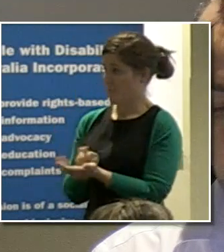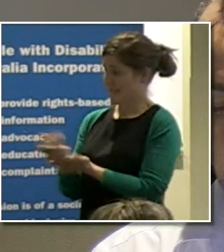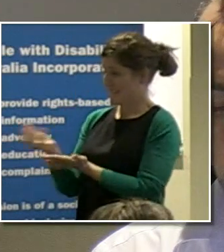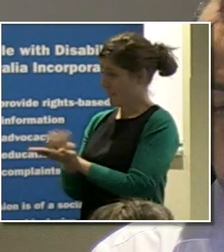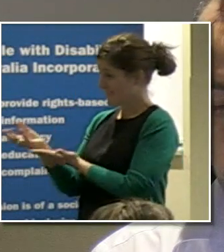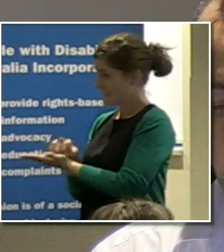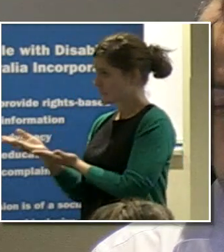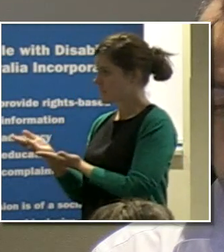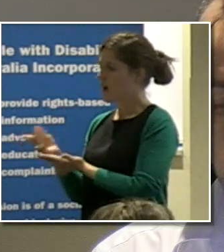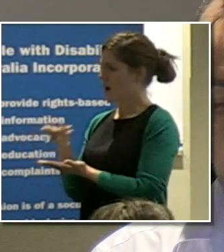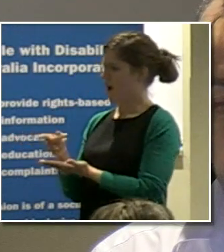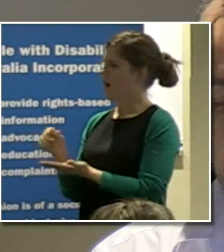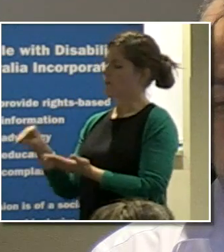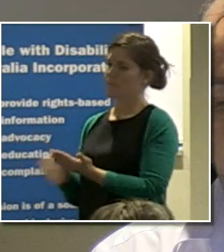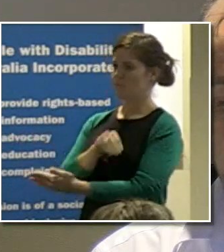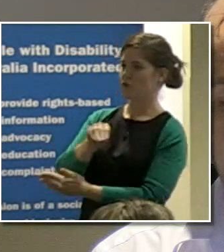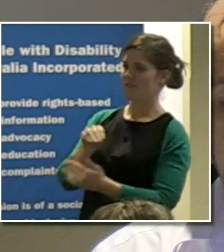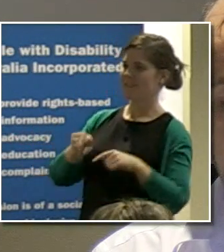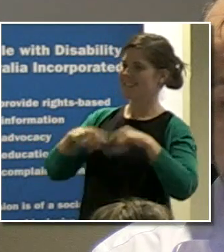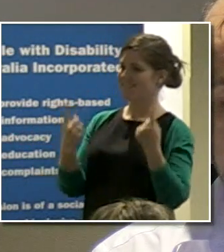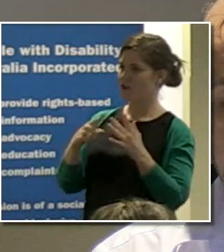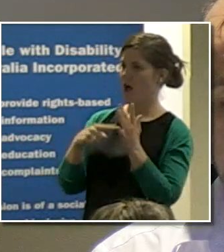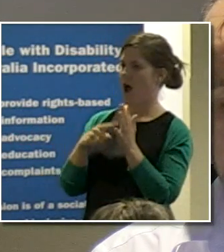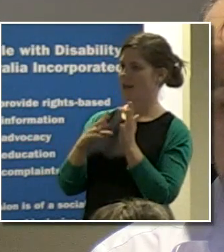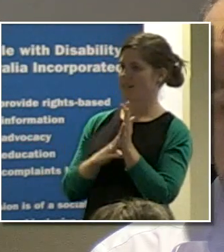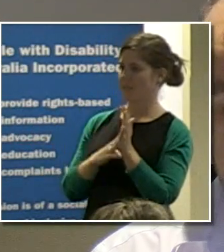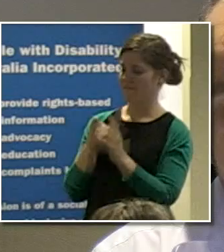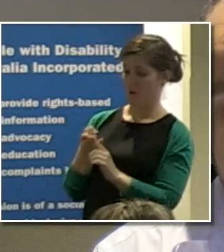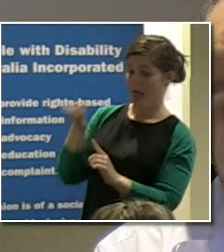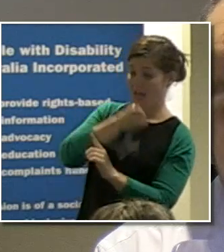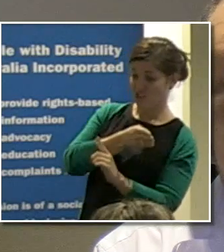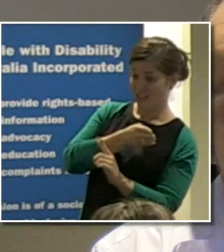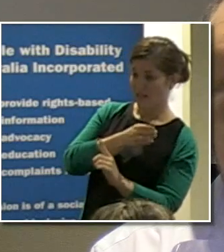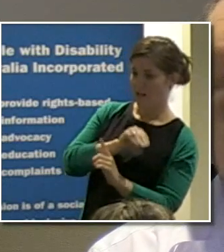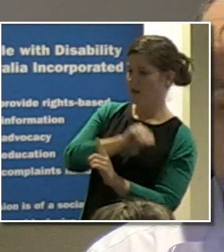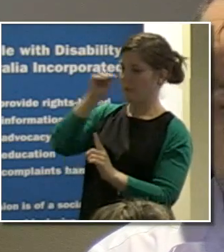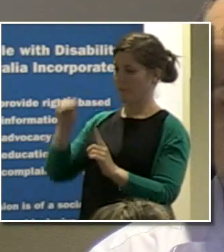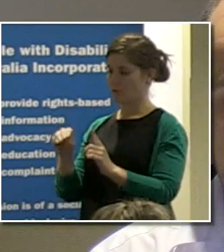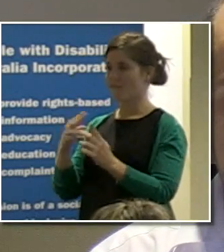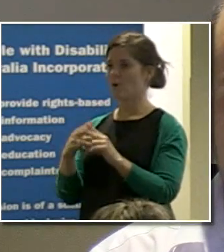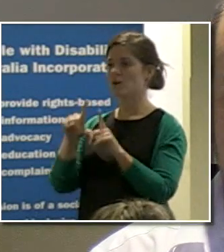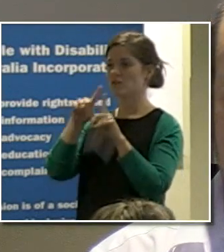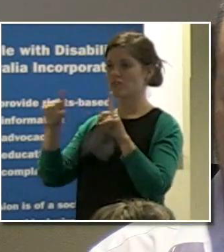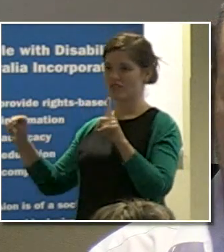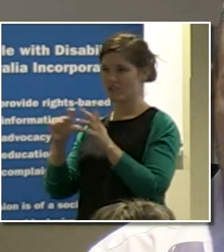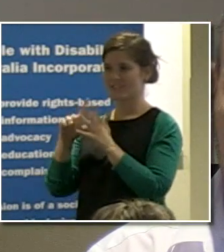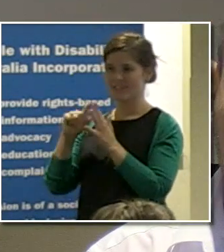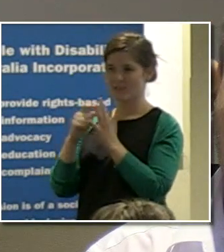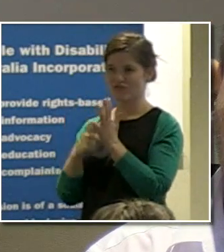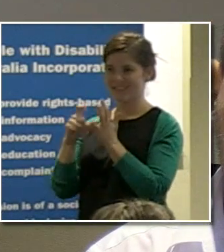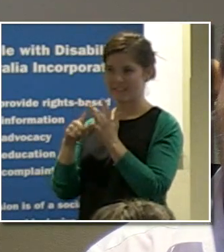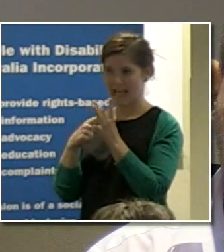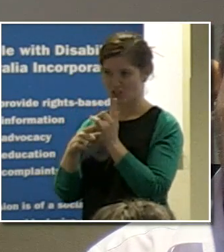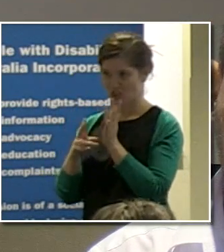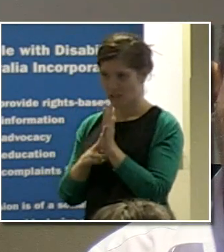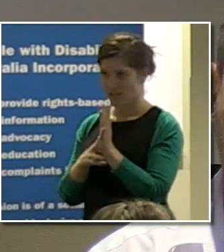been counted as an item, as an expense item the previous year, put that into our depreciation schedule, and had to